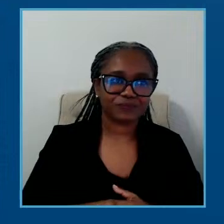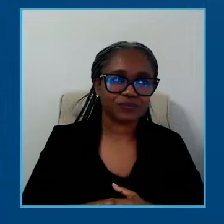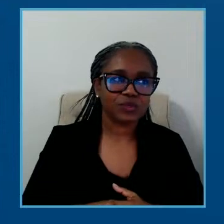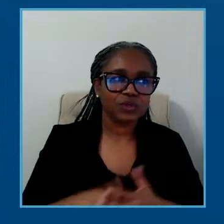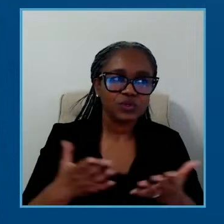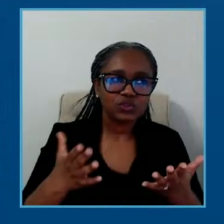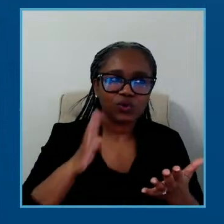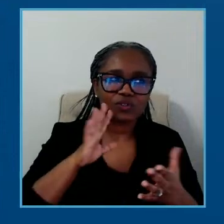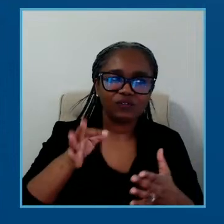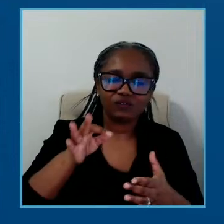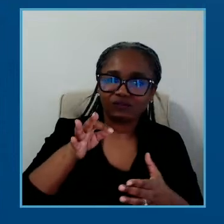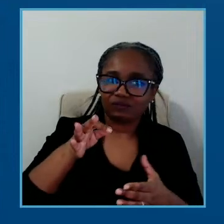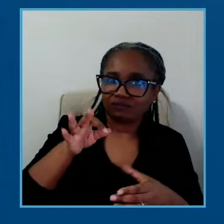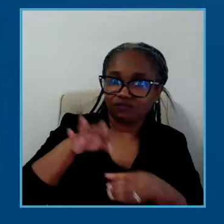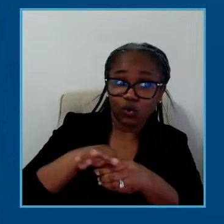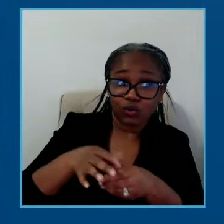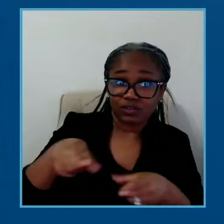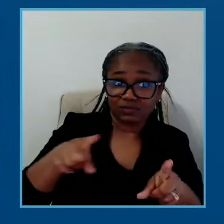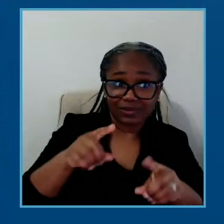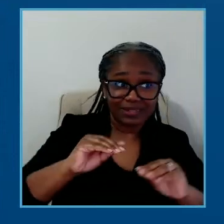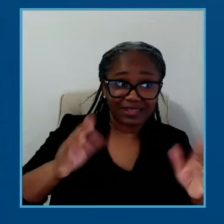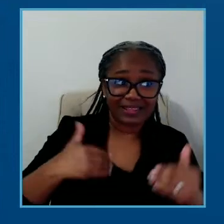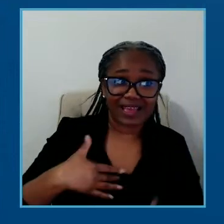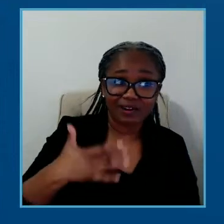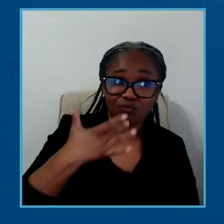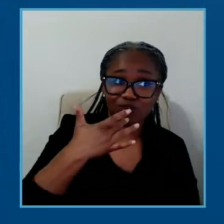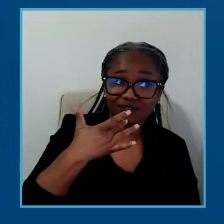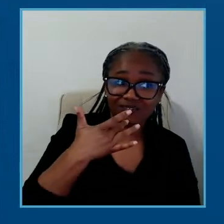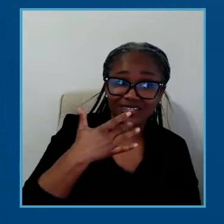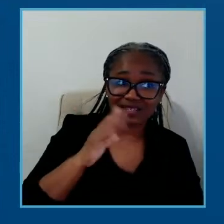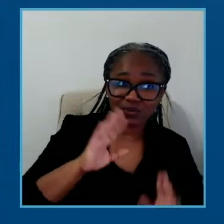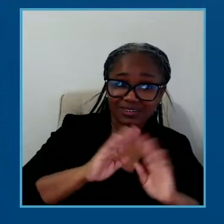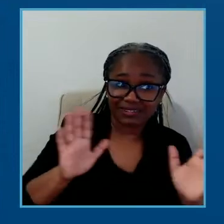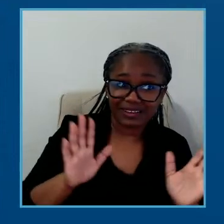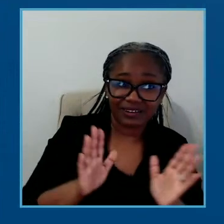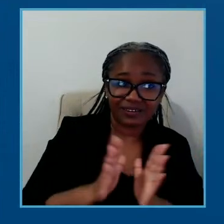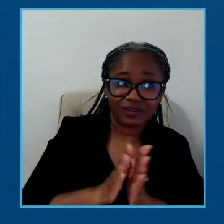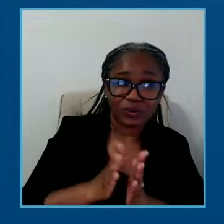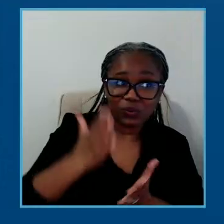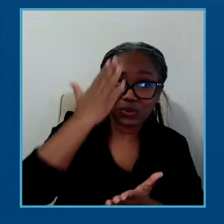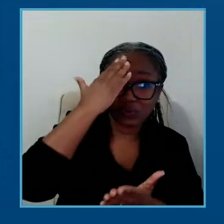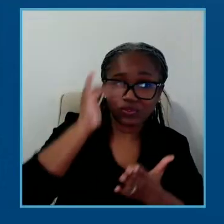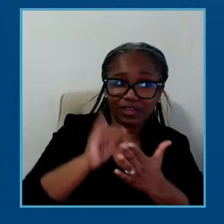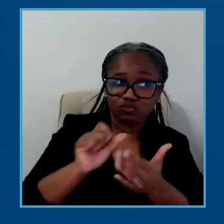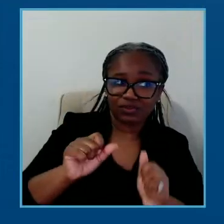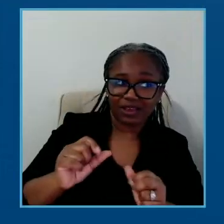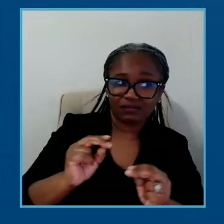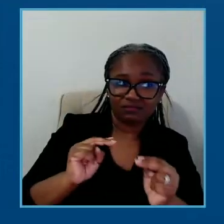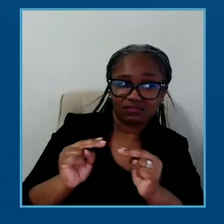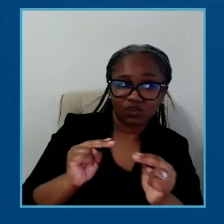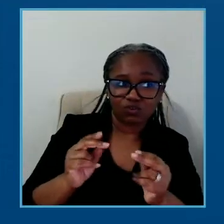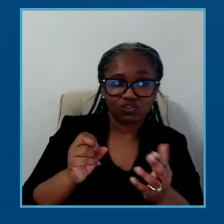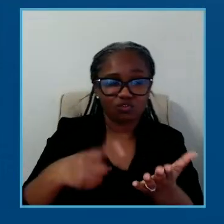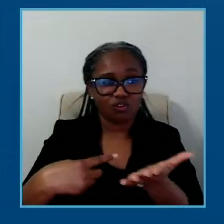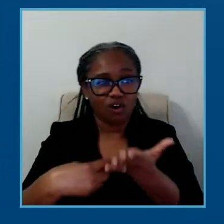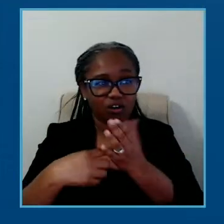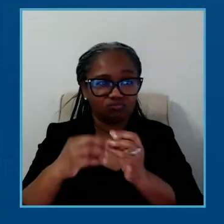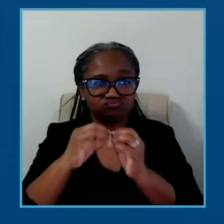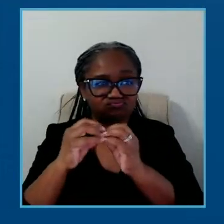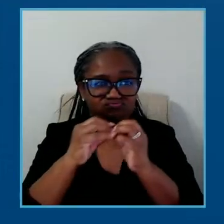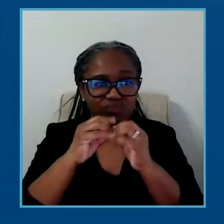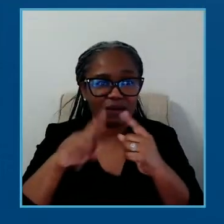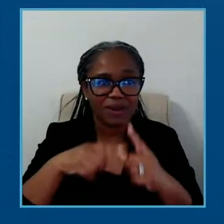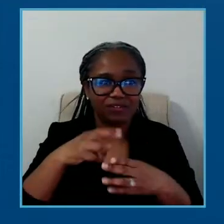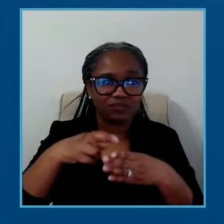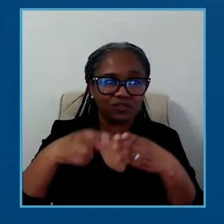the DNC chair selected clearly complied with the DNC charter, bylaws, and the rules of procedure. So let's break